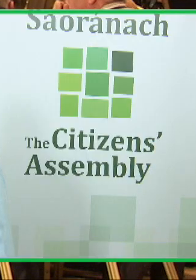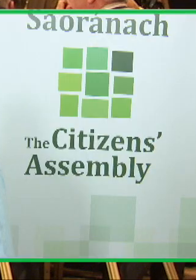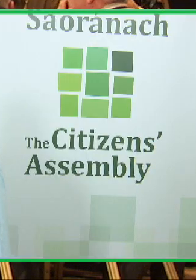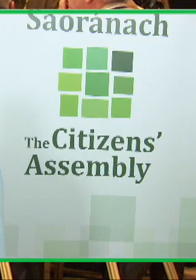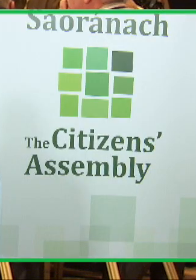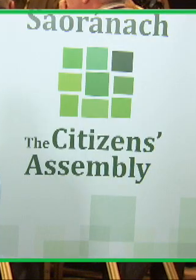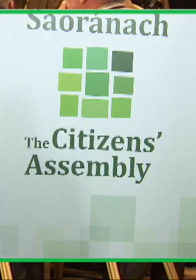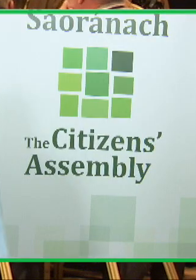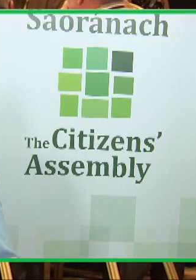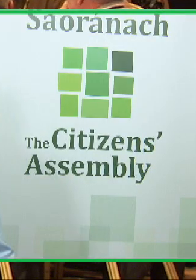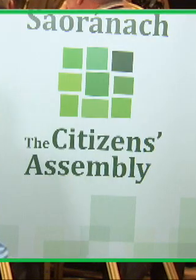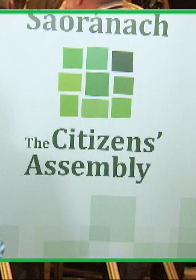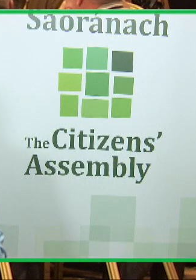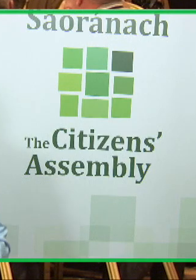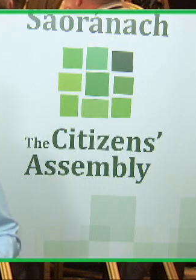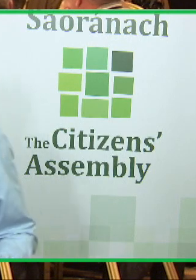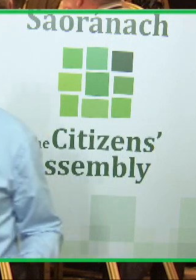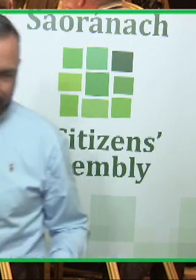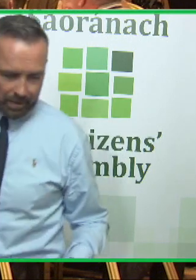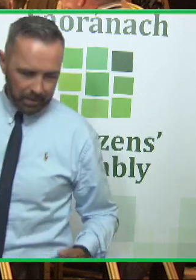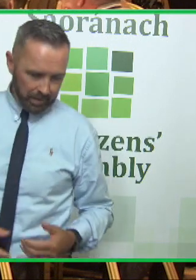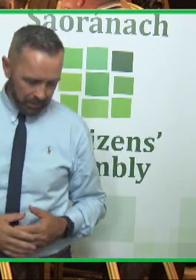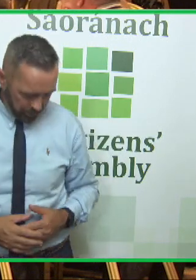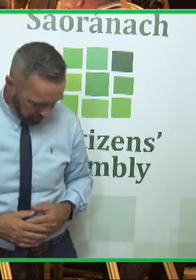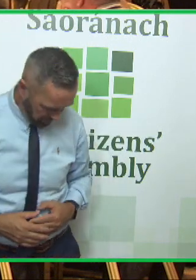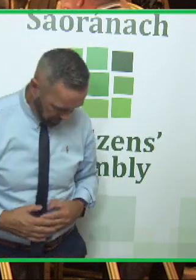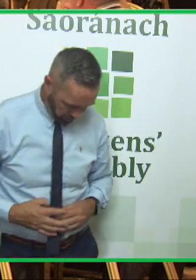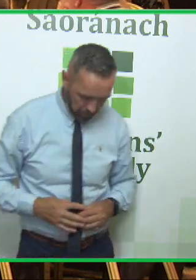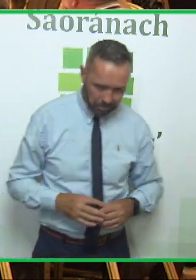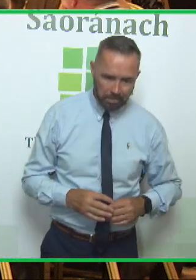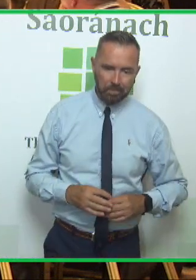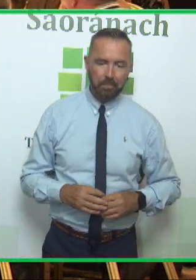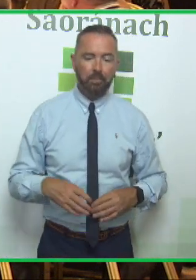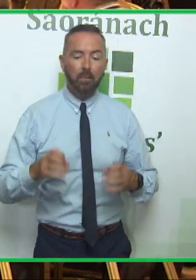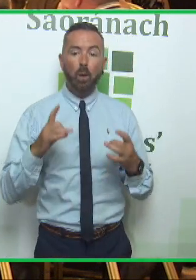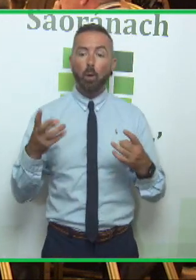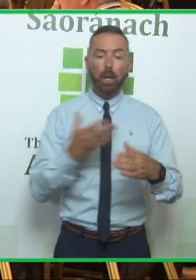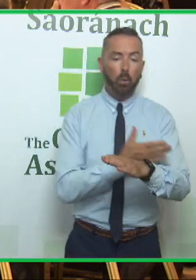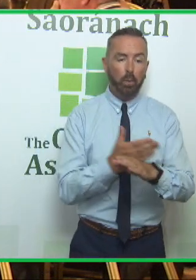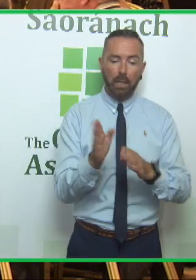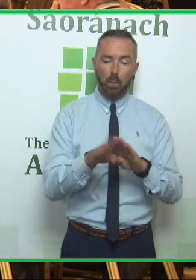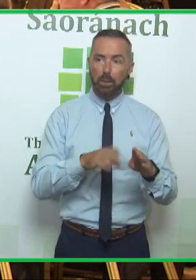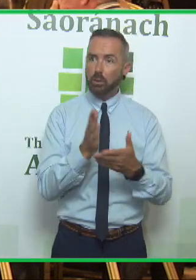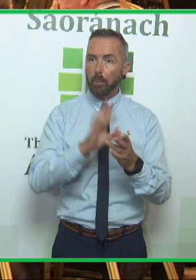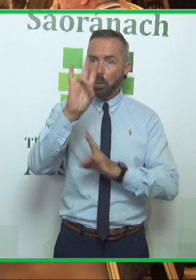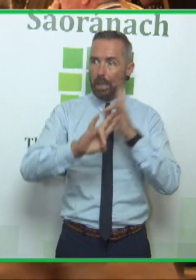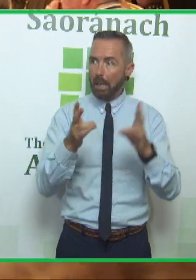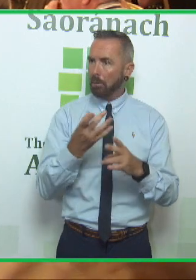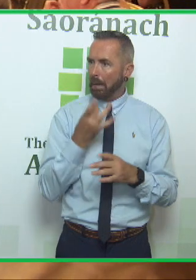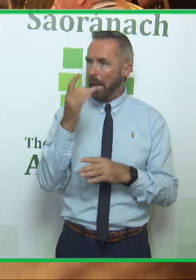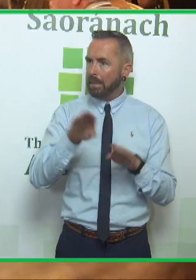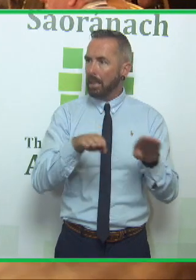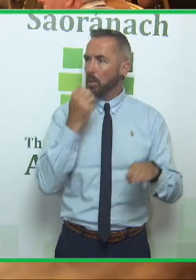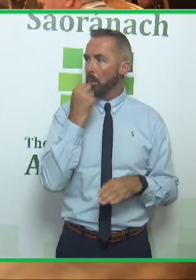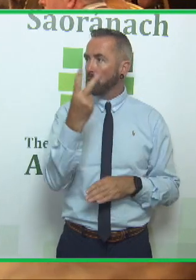we get you back now. I'm going to kick off with 2 or 3 tables at a time in terms of posing some questions. Can I call on first maybe table number